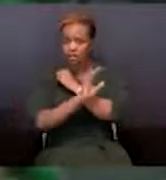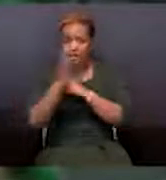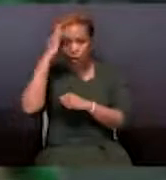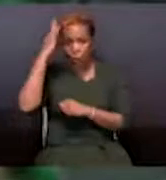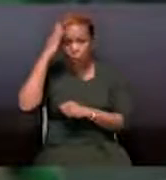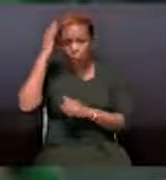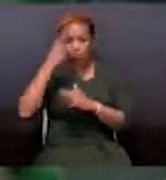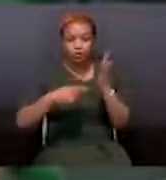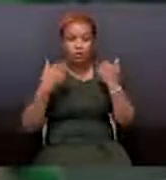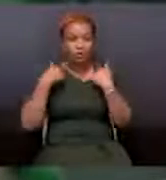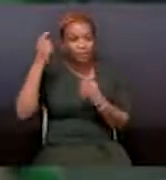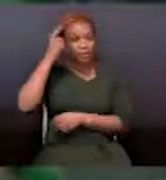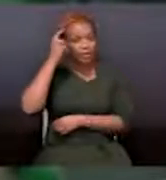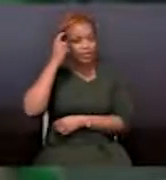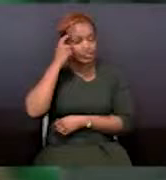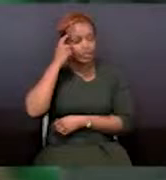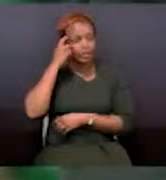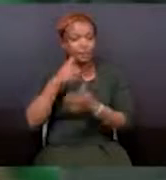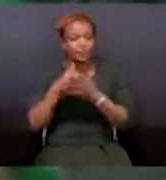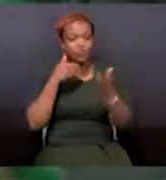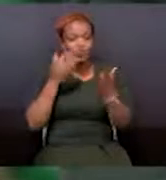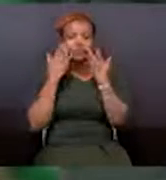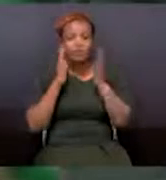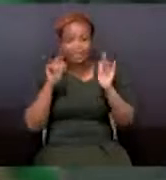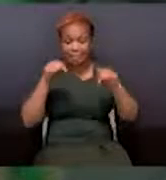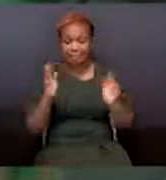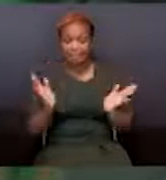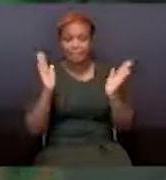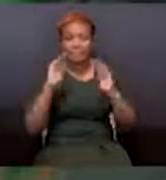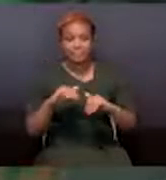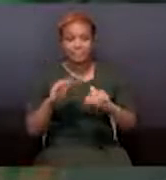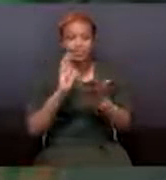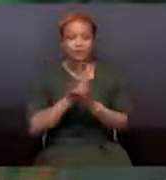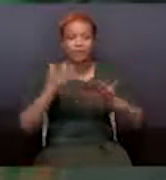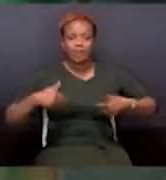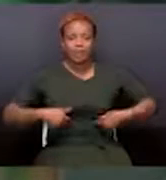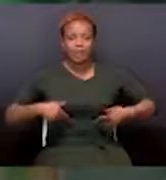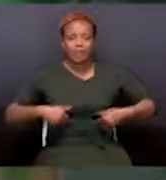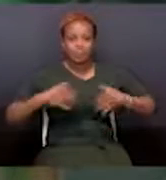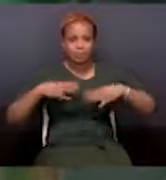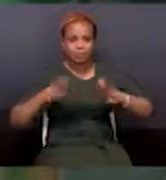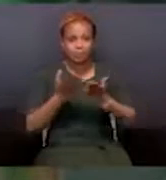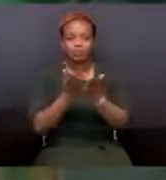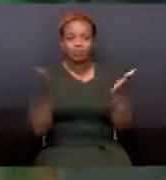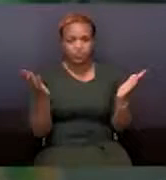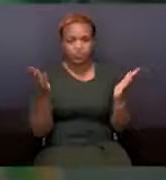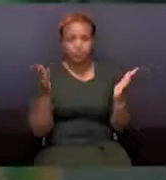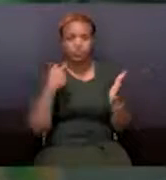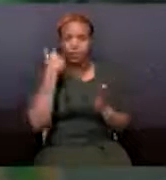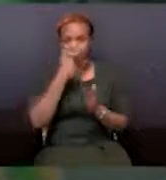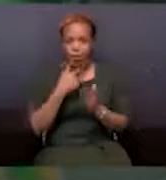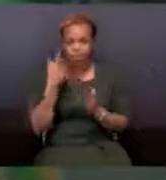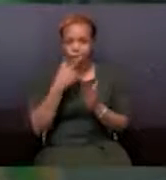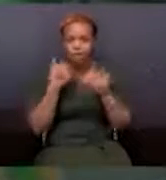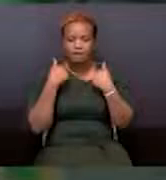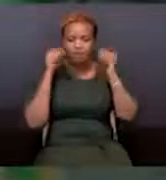my mind that before the end of this summit, some of the young people here who are suave in business